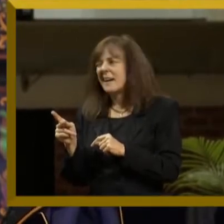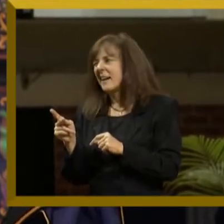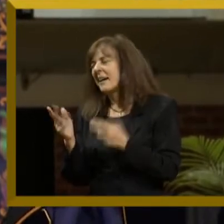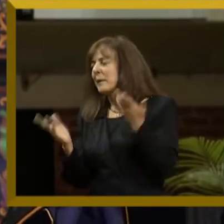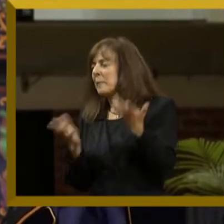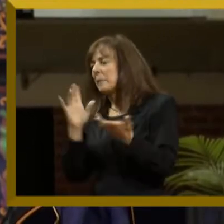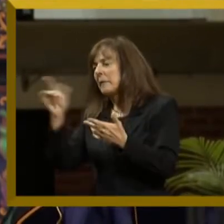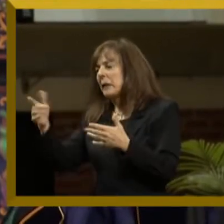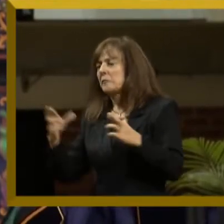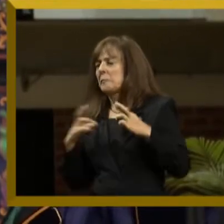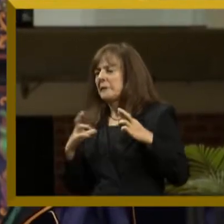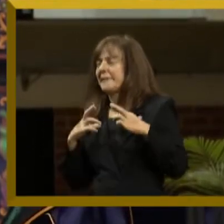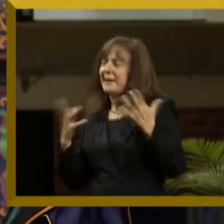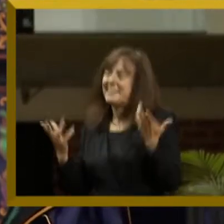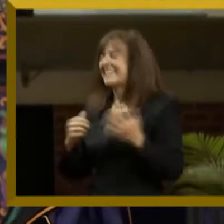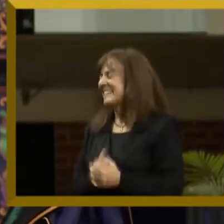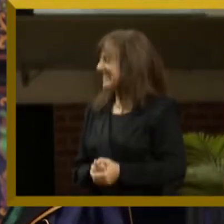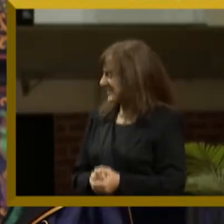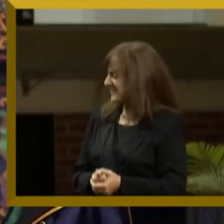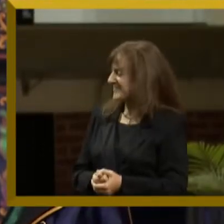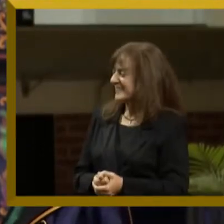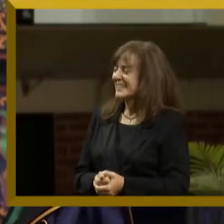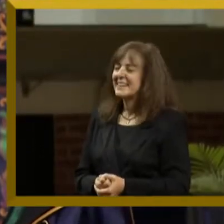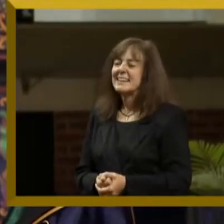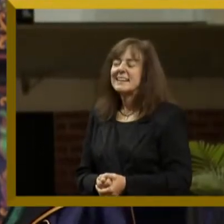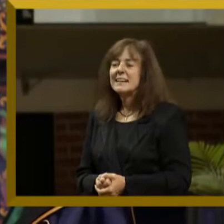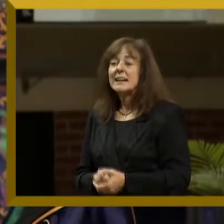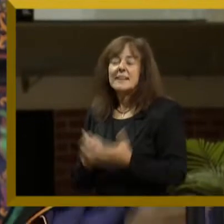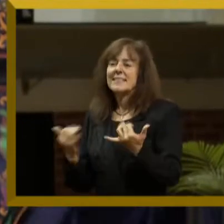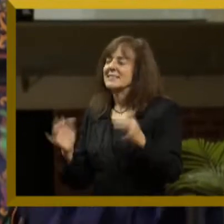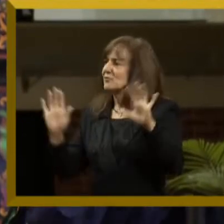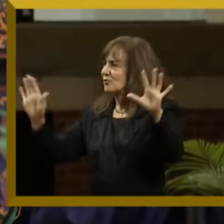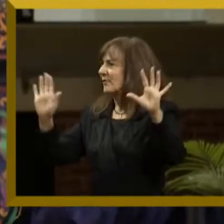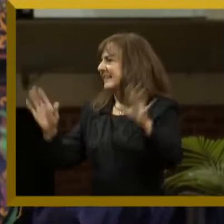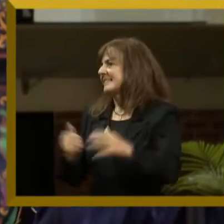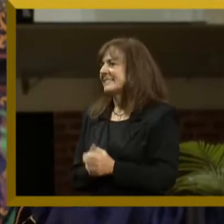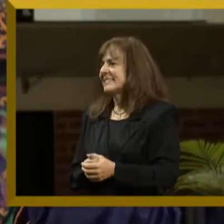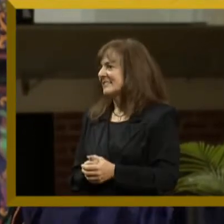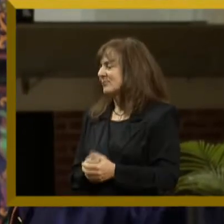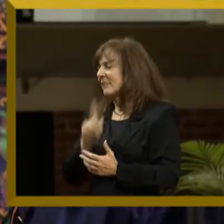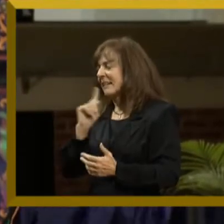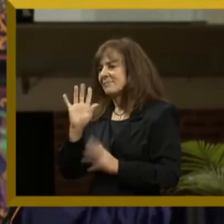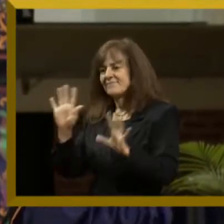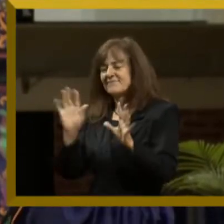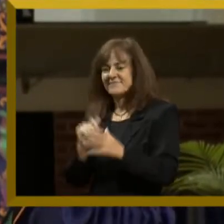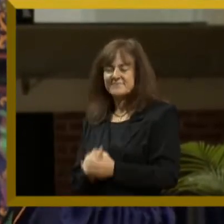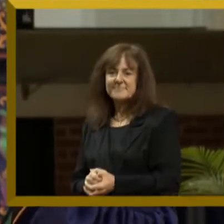you retire from the governor. No, this was great. You're just terrific.